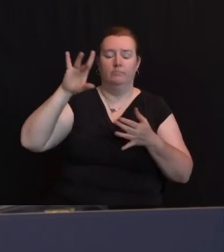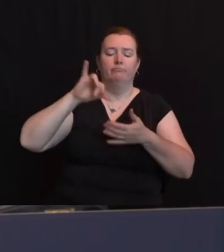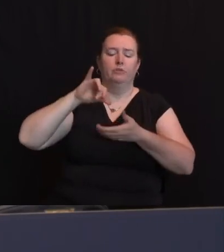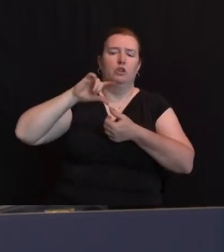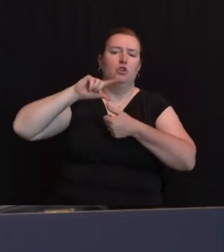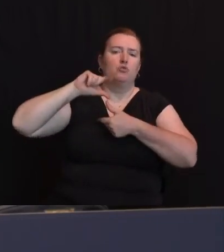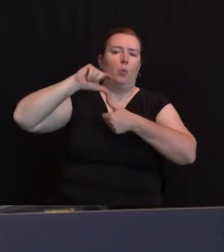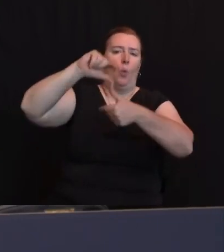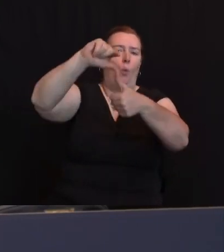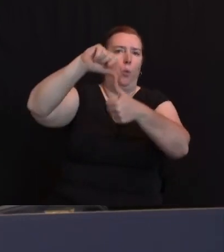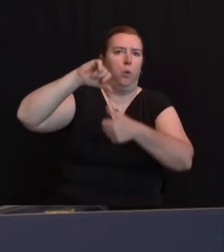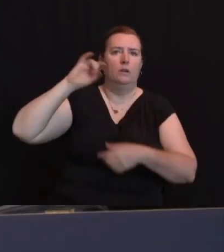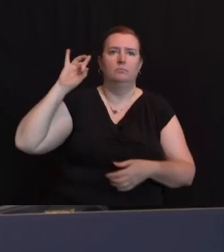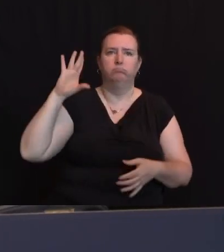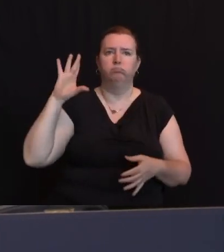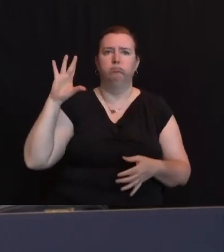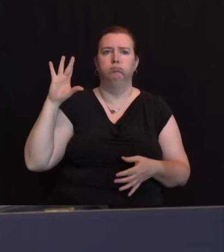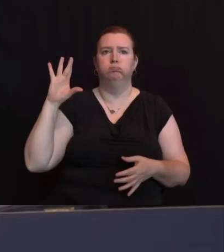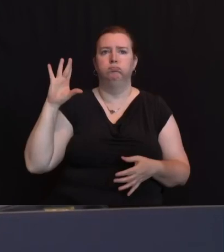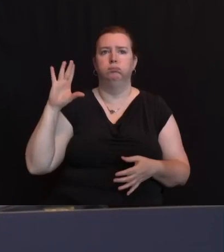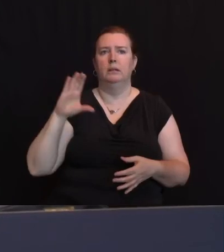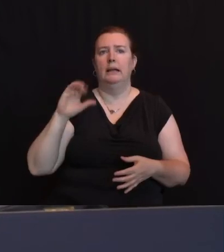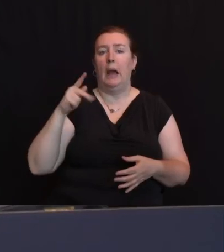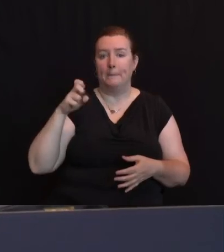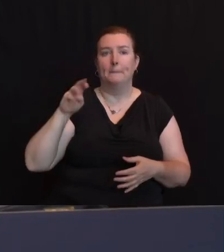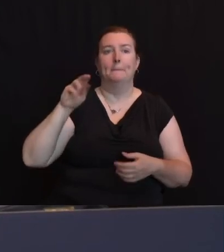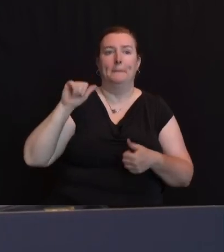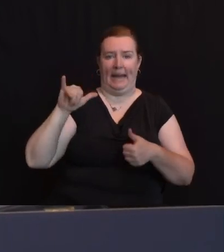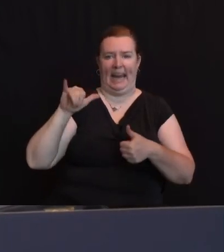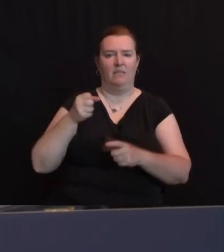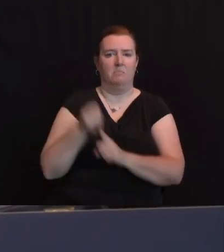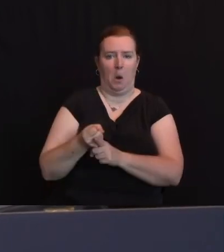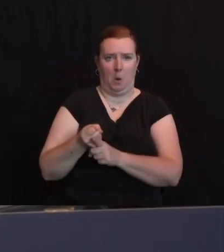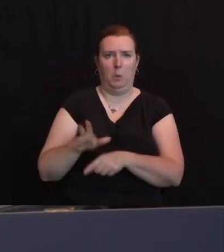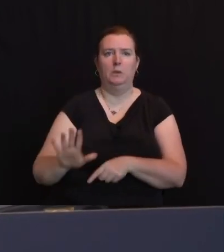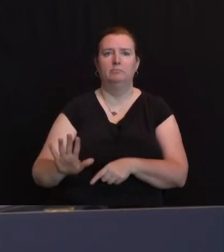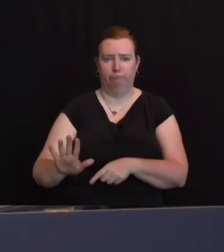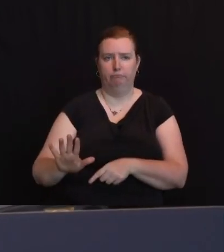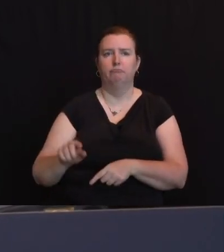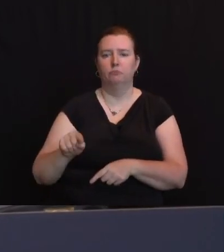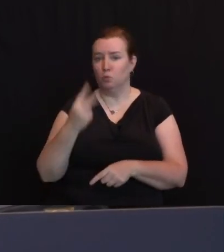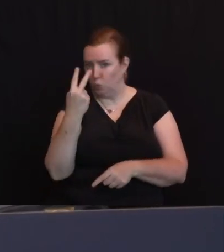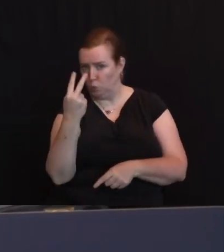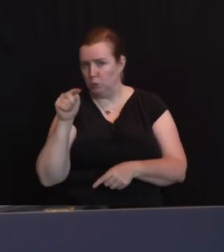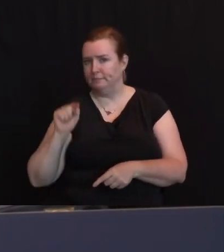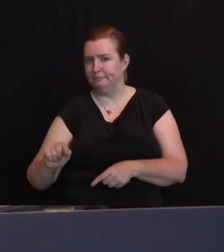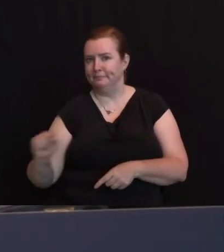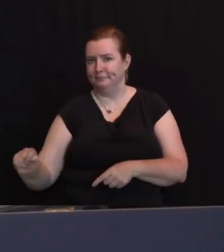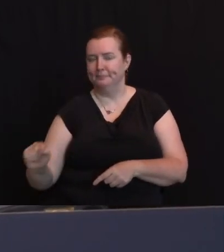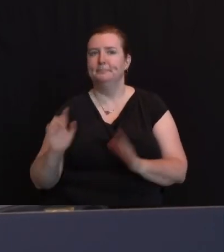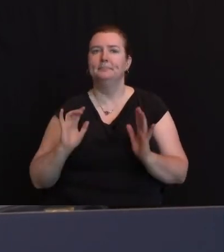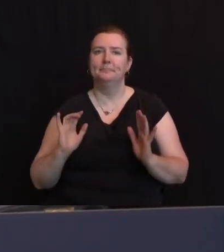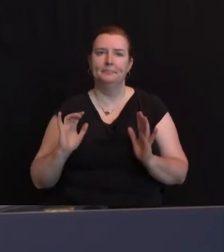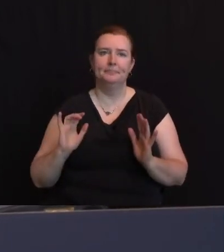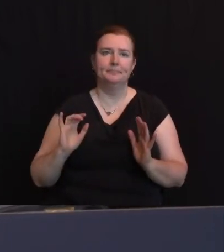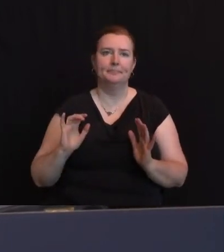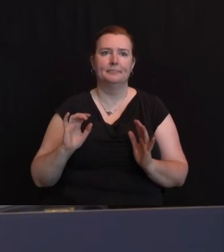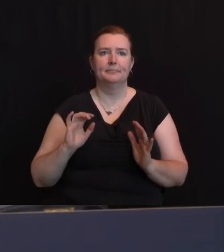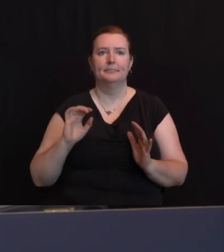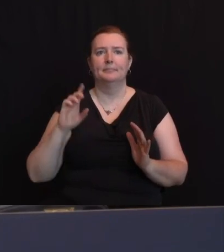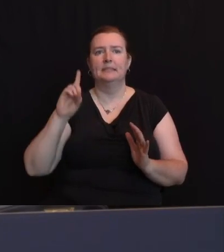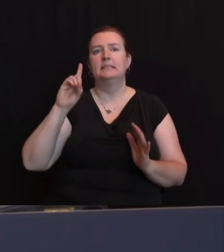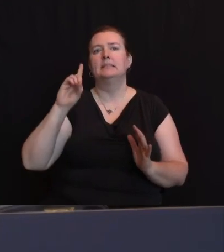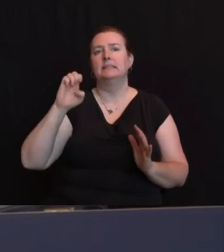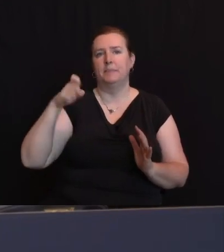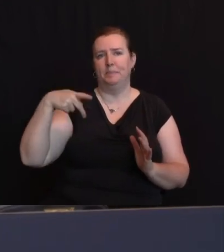From a few of our key partners in storms like this, DEP, they've got chainsaw crews out in several areas of the state helping us with